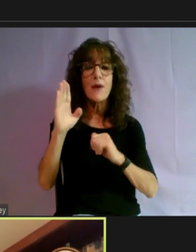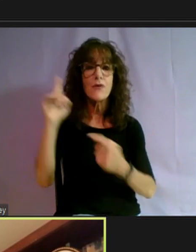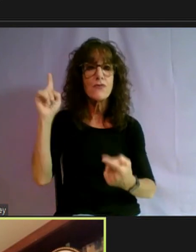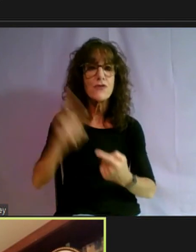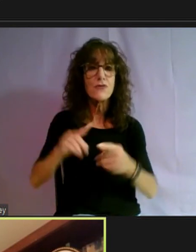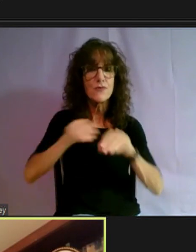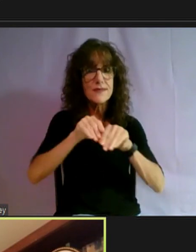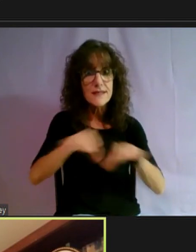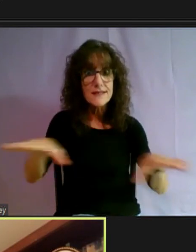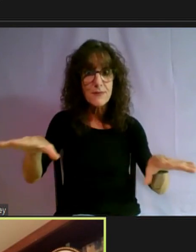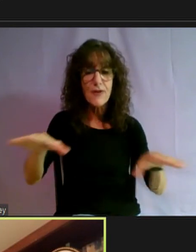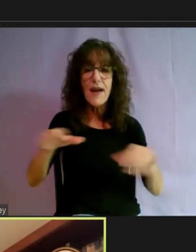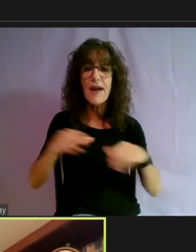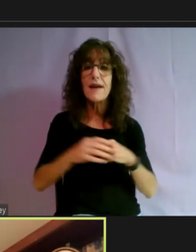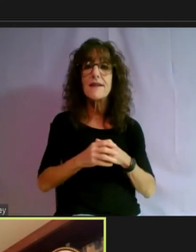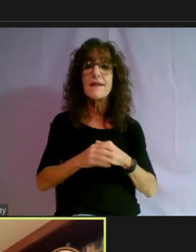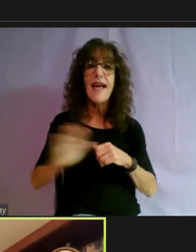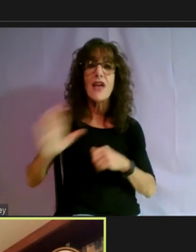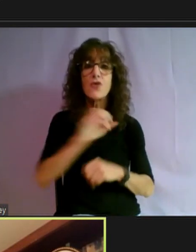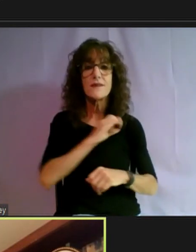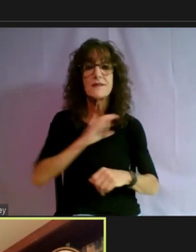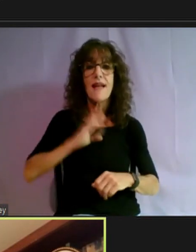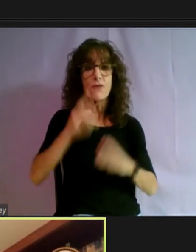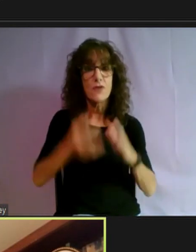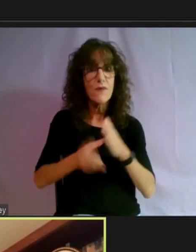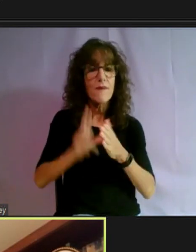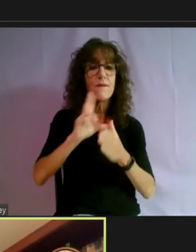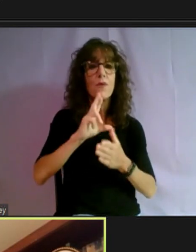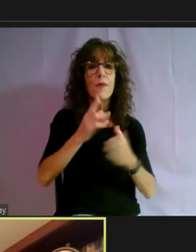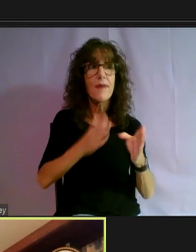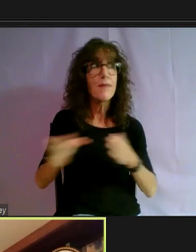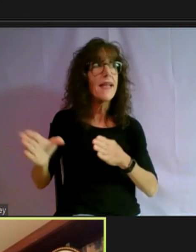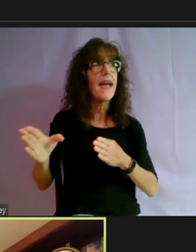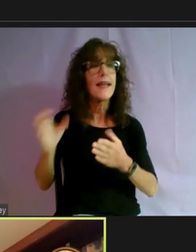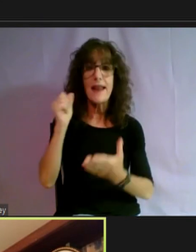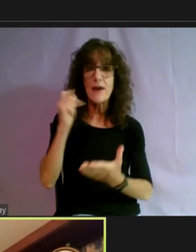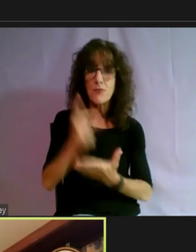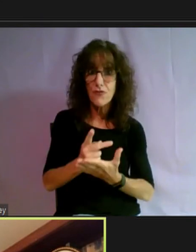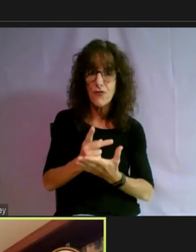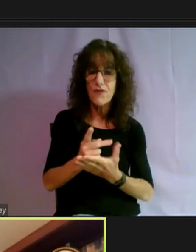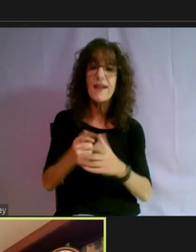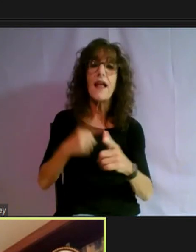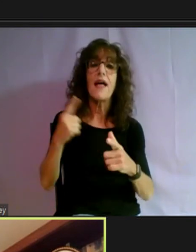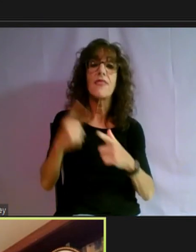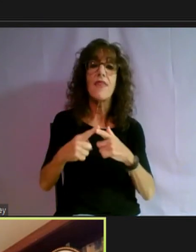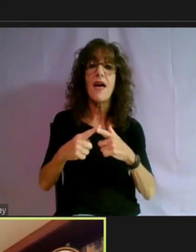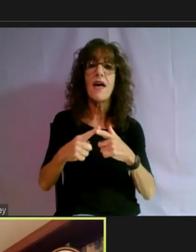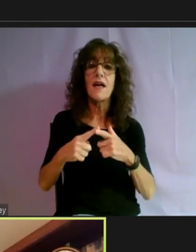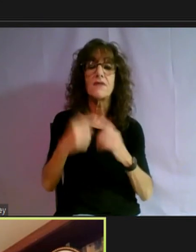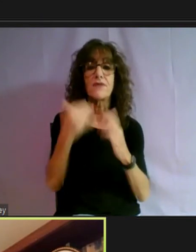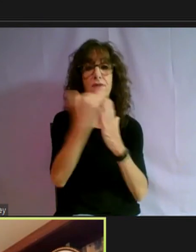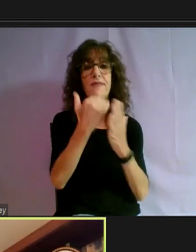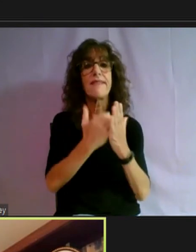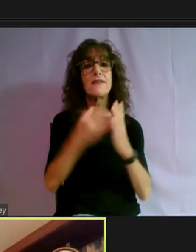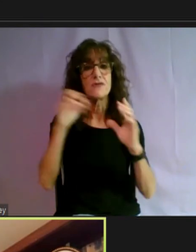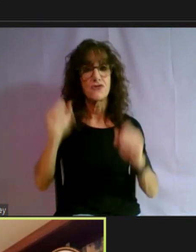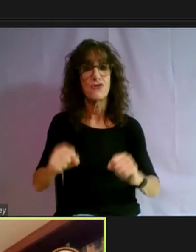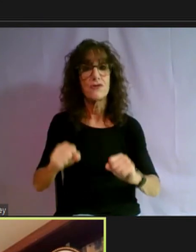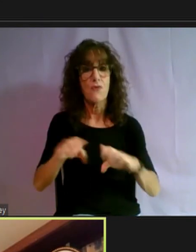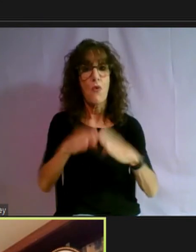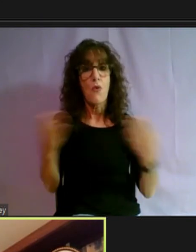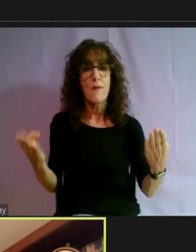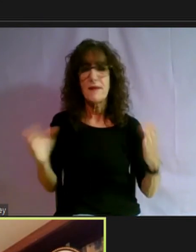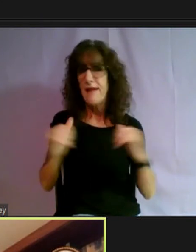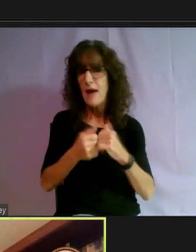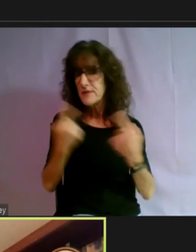spread, and that your staff would review the plan and approve it, and then they could go on a list of being approved to open. How's it been